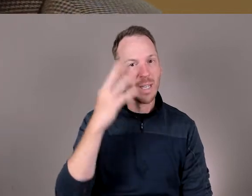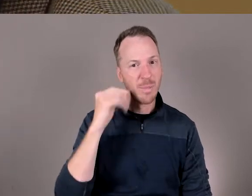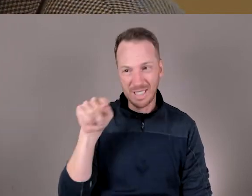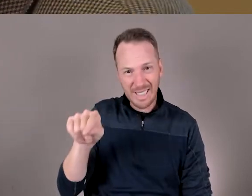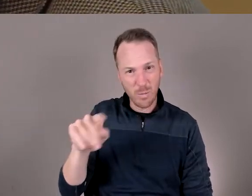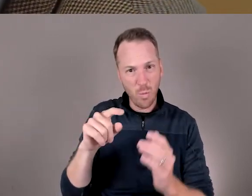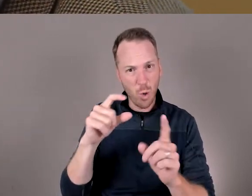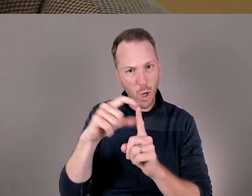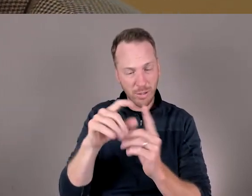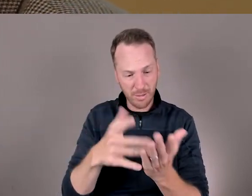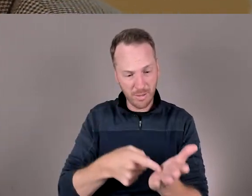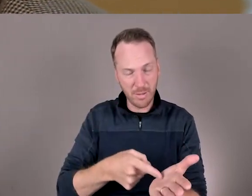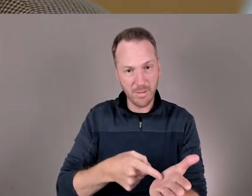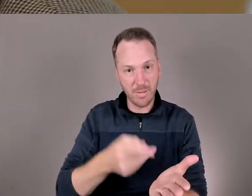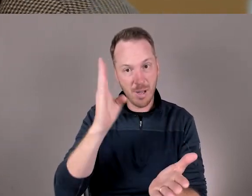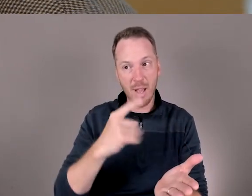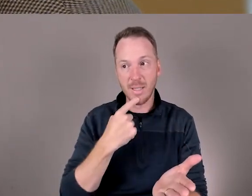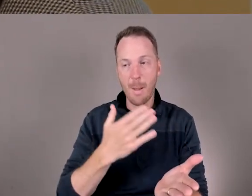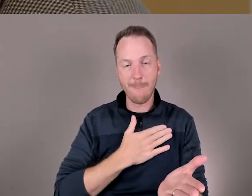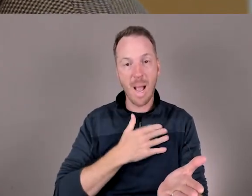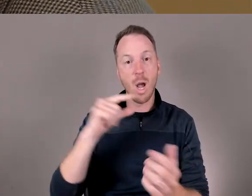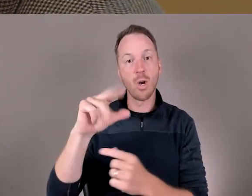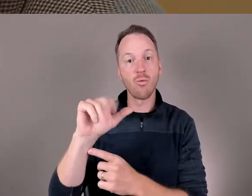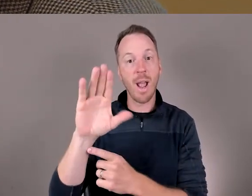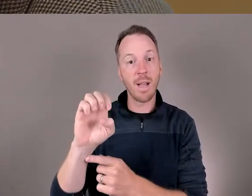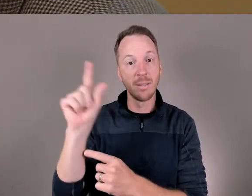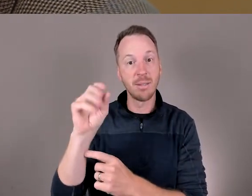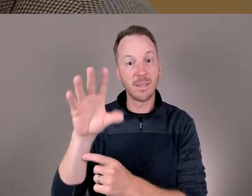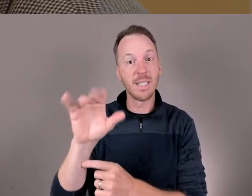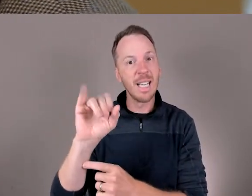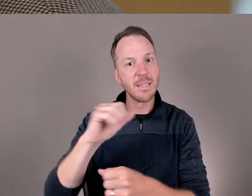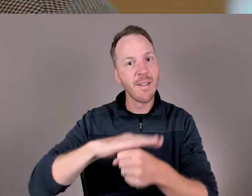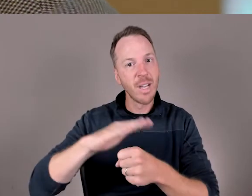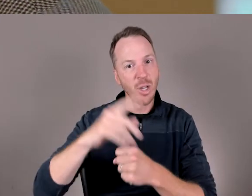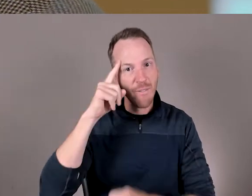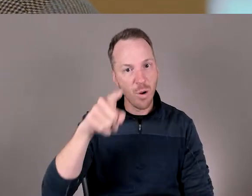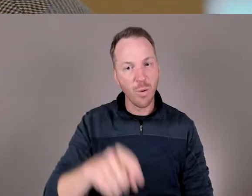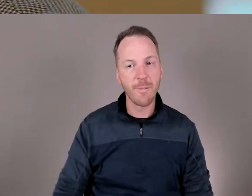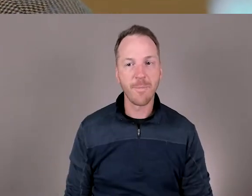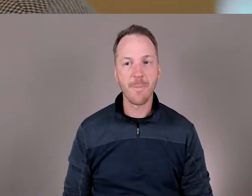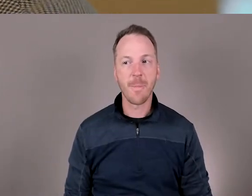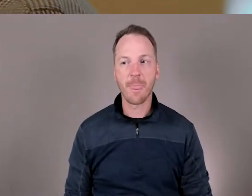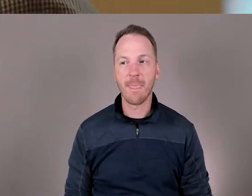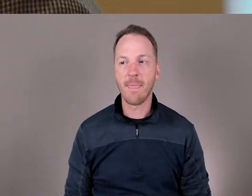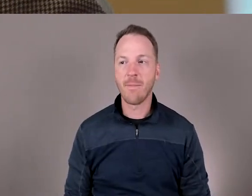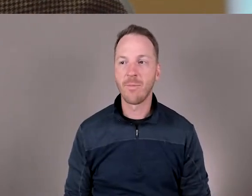words where God says, "My grace is sufficient for you."